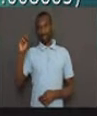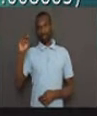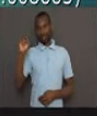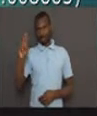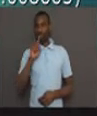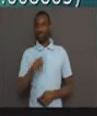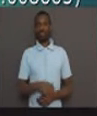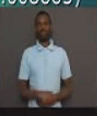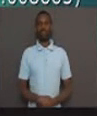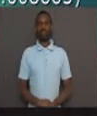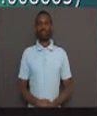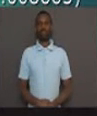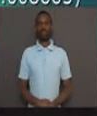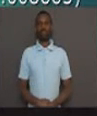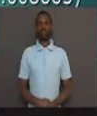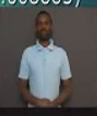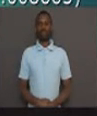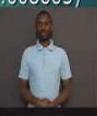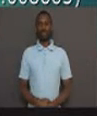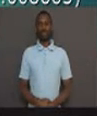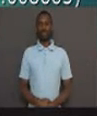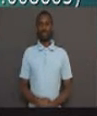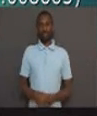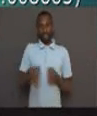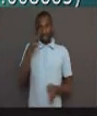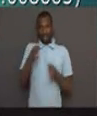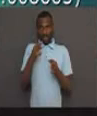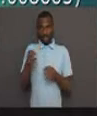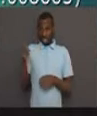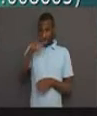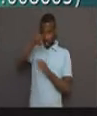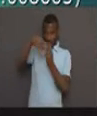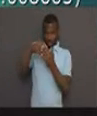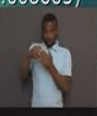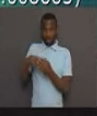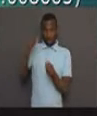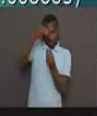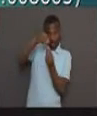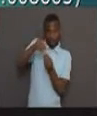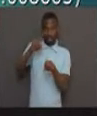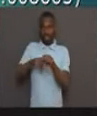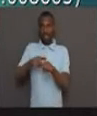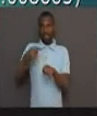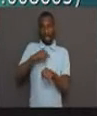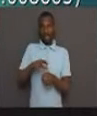AMU. If we add these together, we get